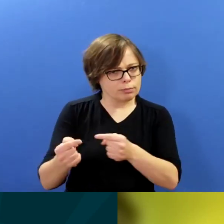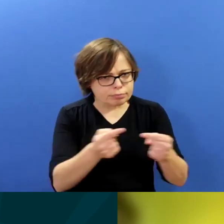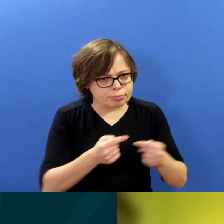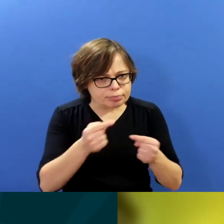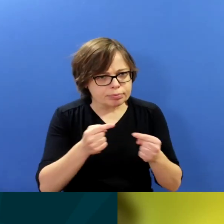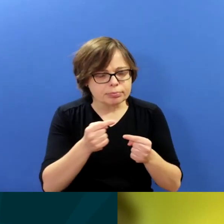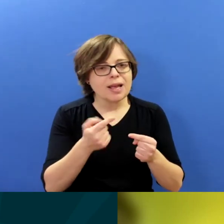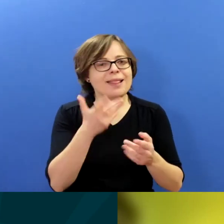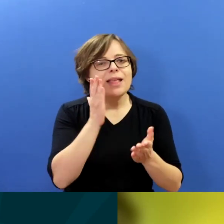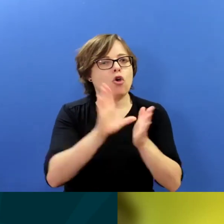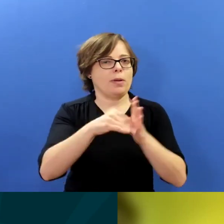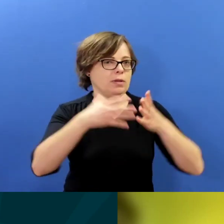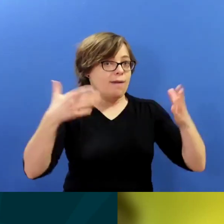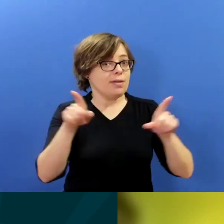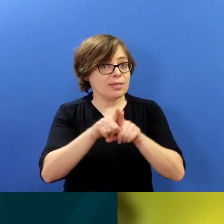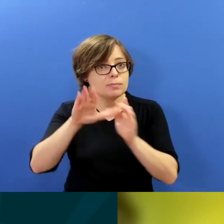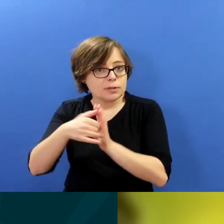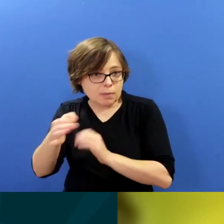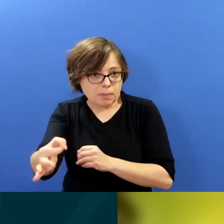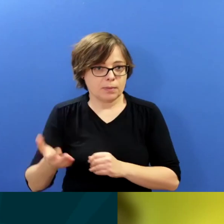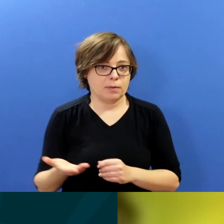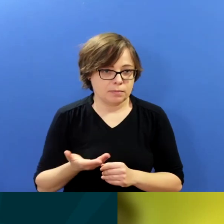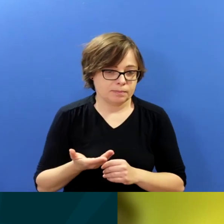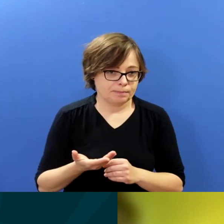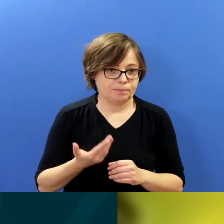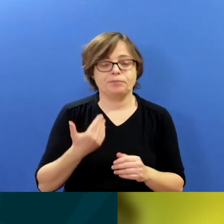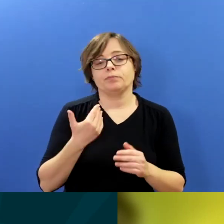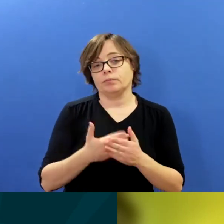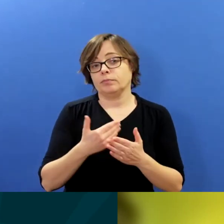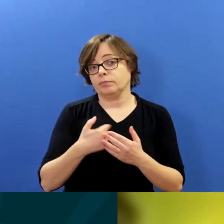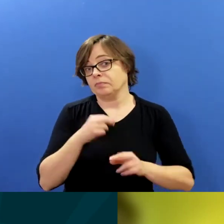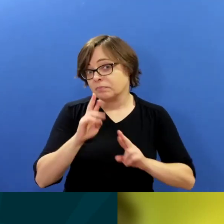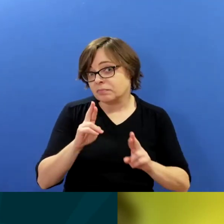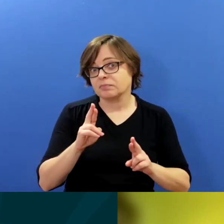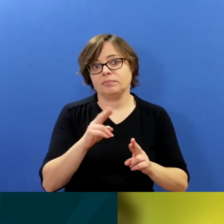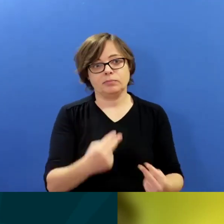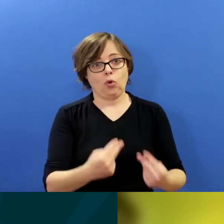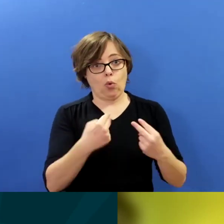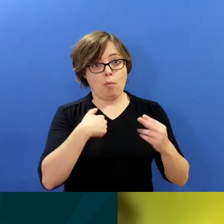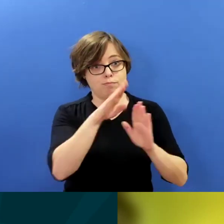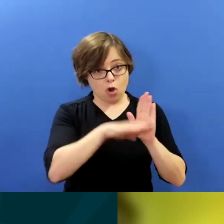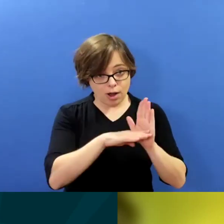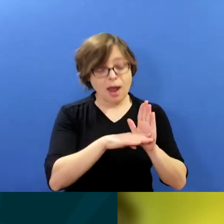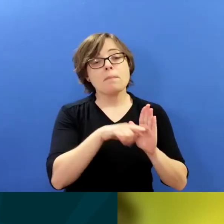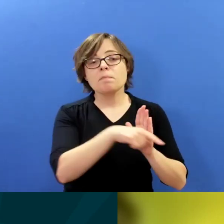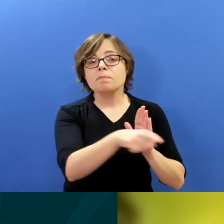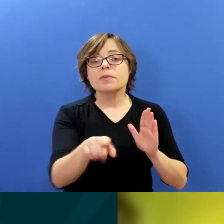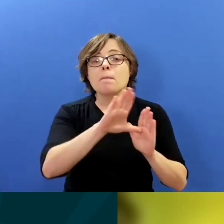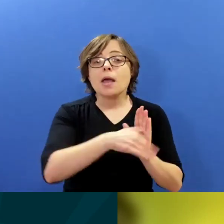very merit-based discussion also in the smaller cities or towns. And I hope that within the scope of